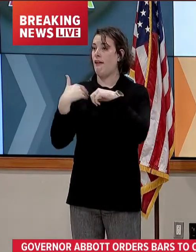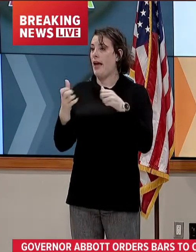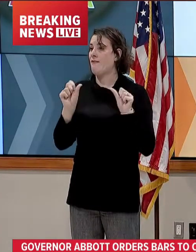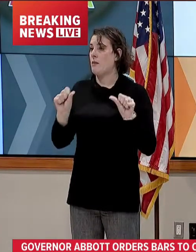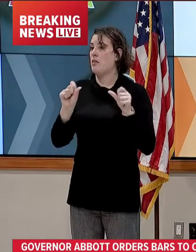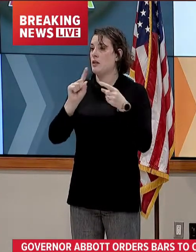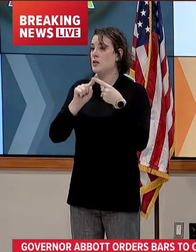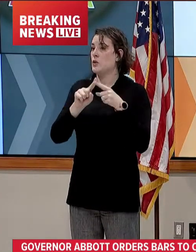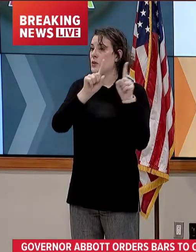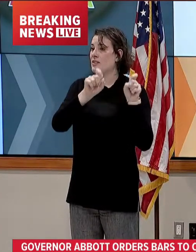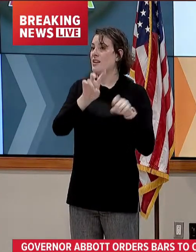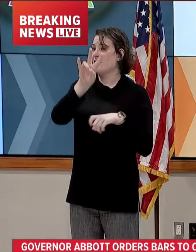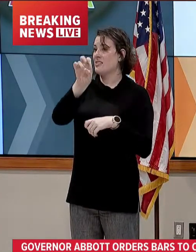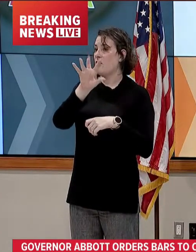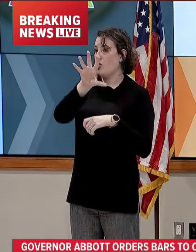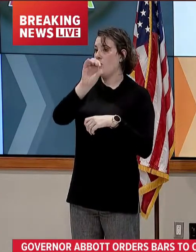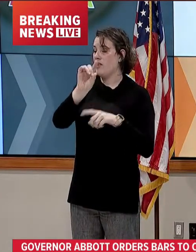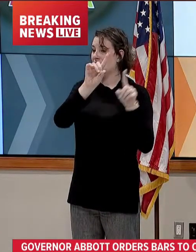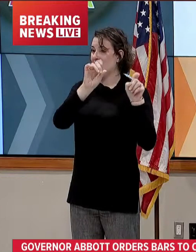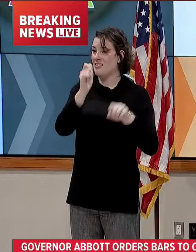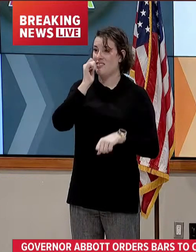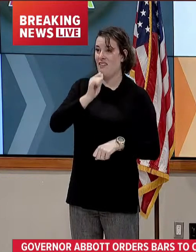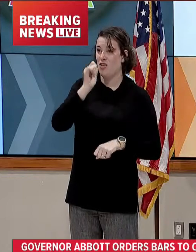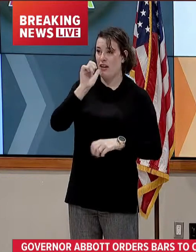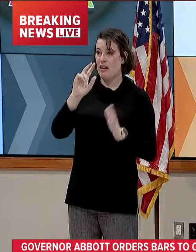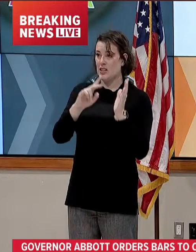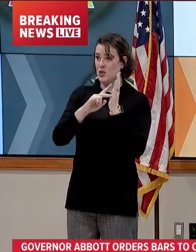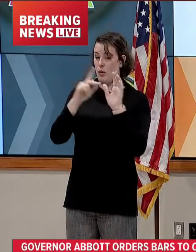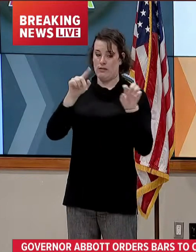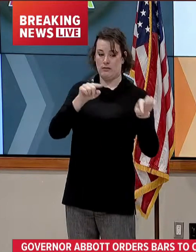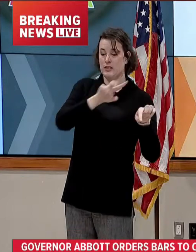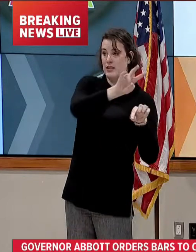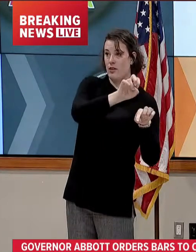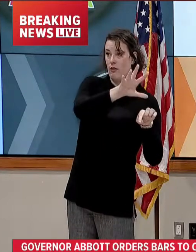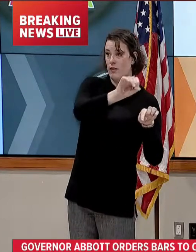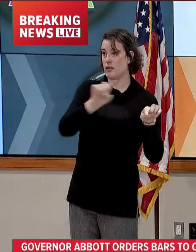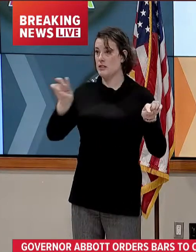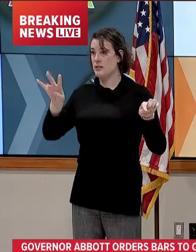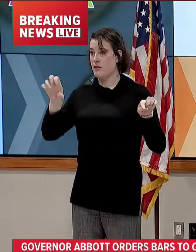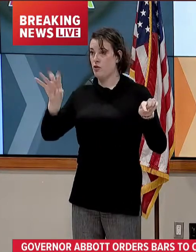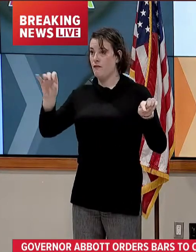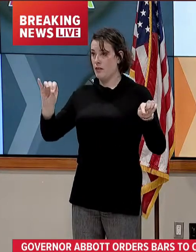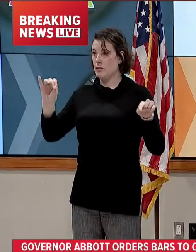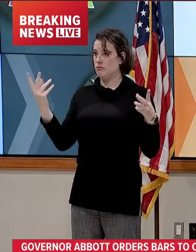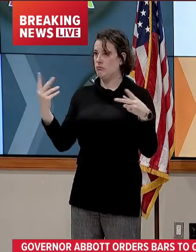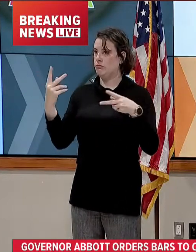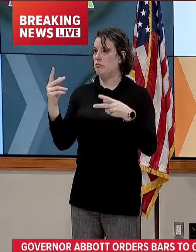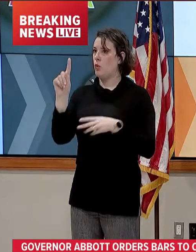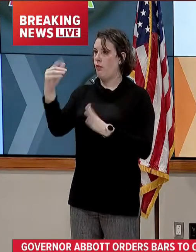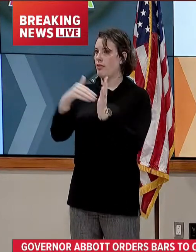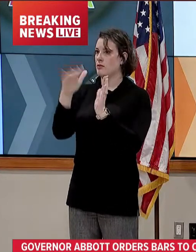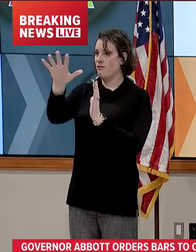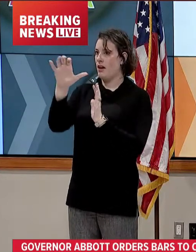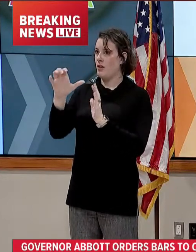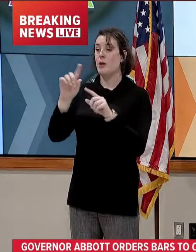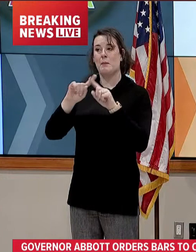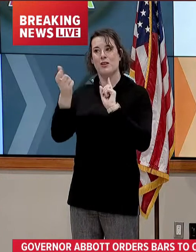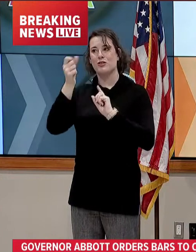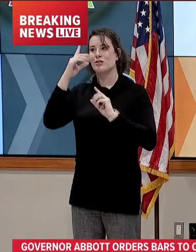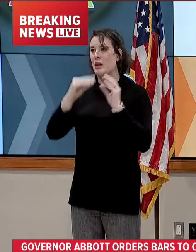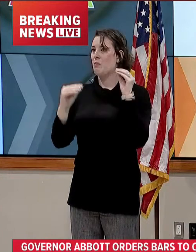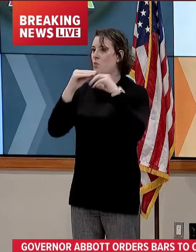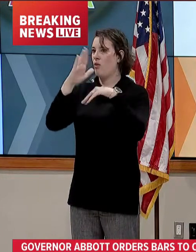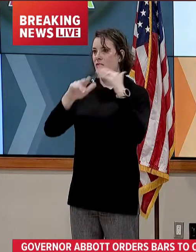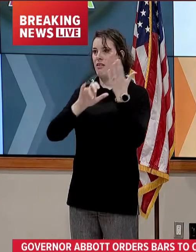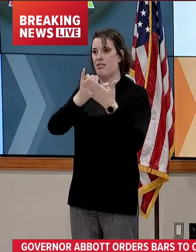at 750 tests a day, times 2, so 1,500 tests a day. We are exceeding that capacity. In